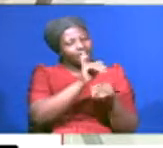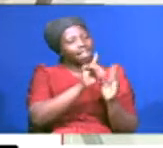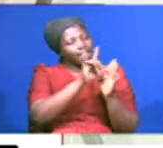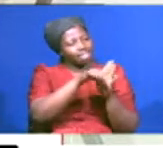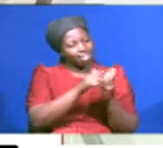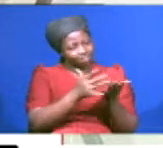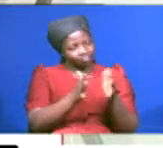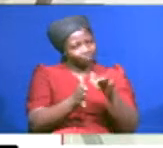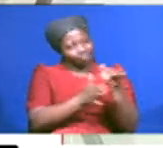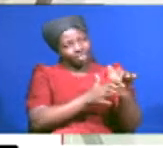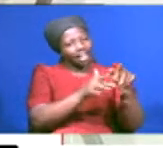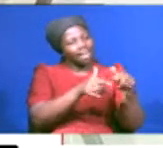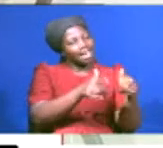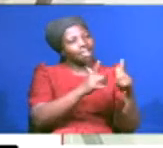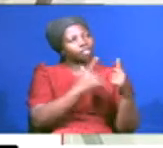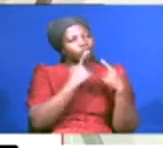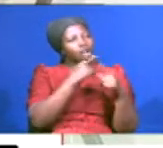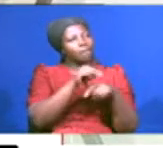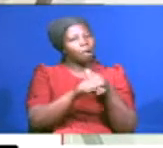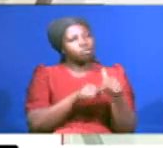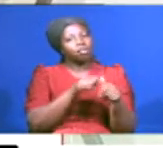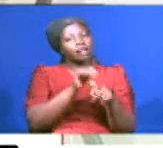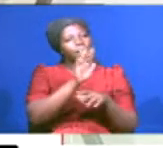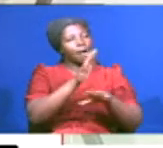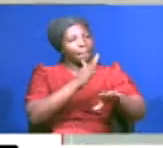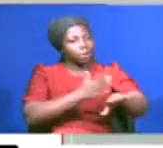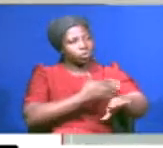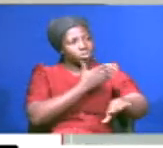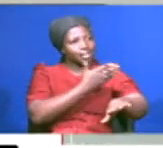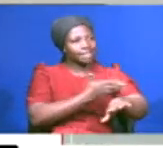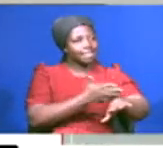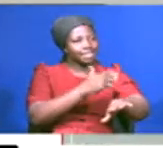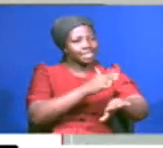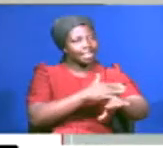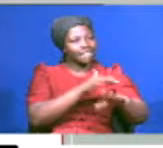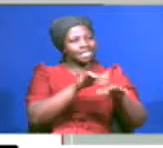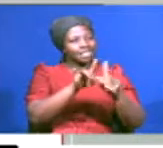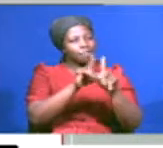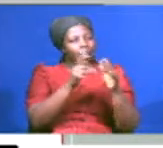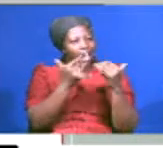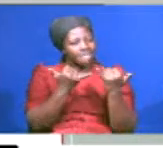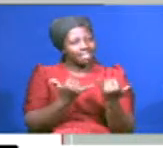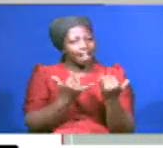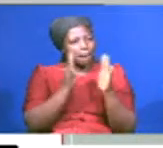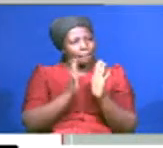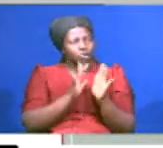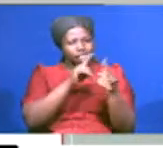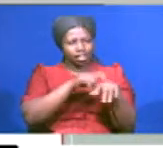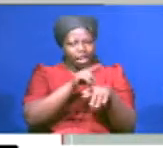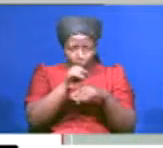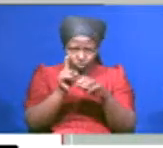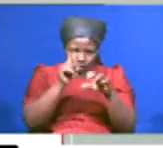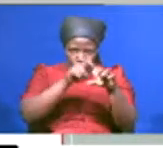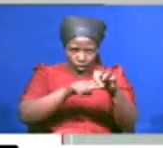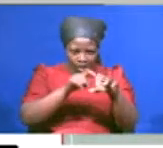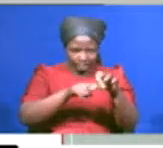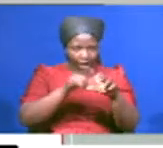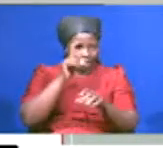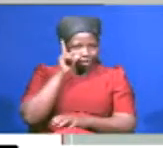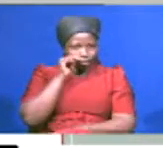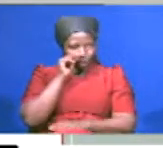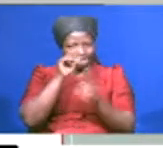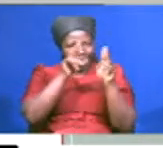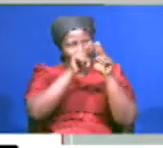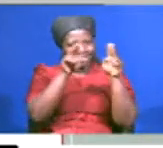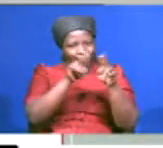about your music as a teenager when you joined the Mombasa International